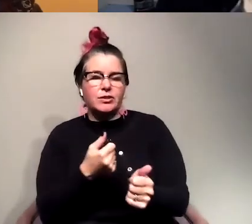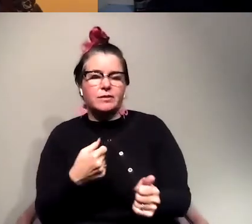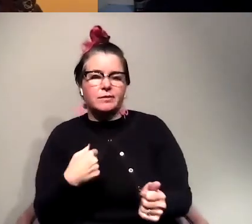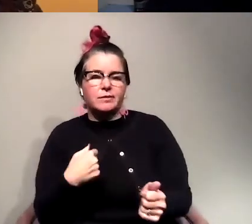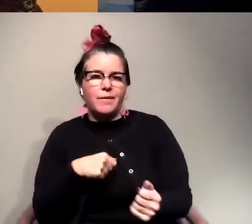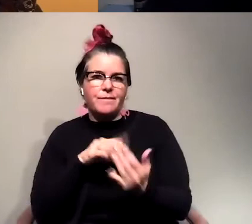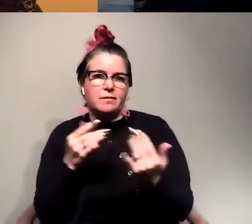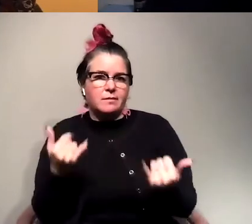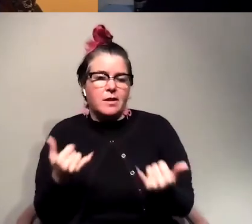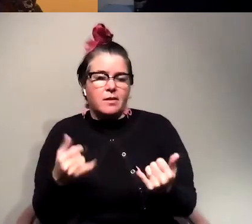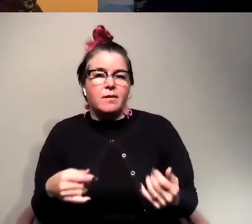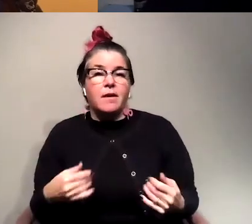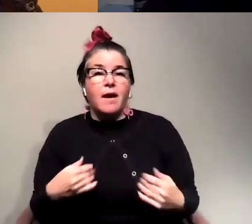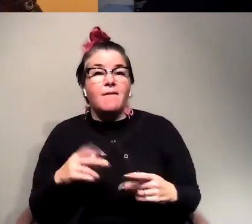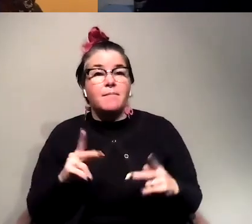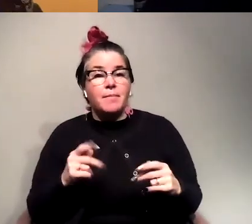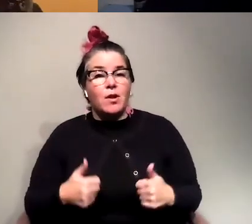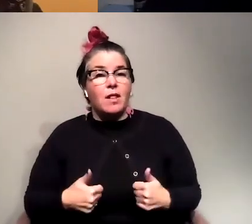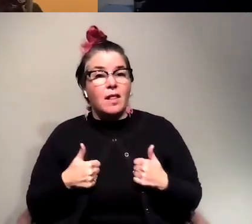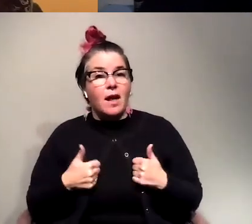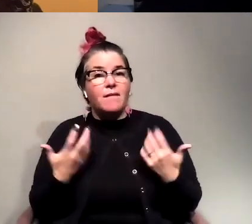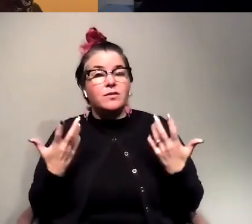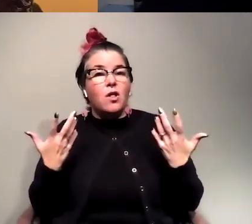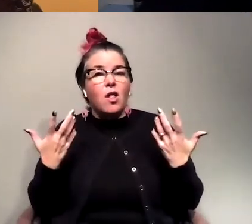right now. You have people whose lives are already being made